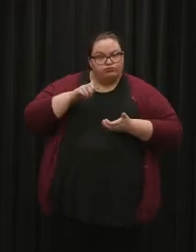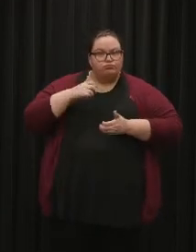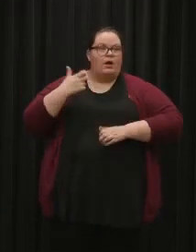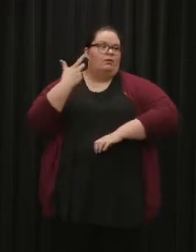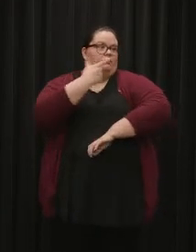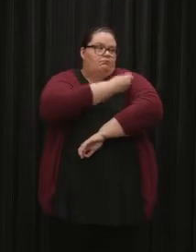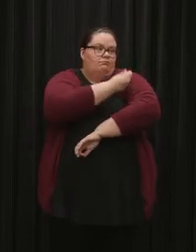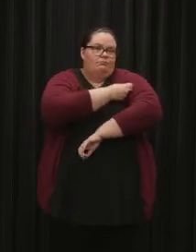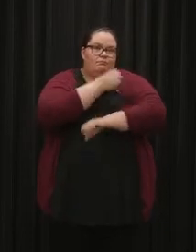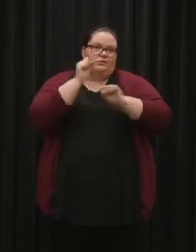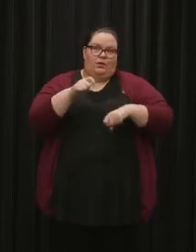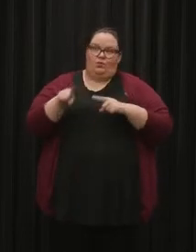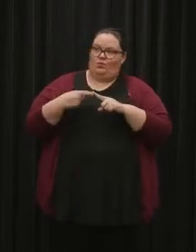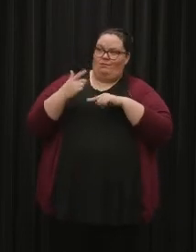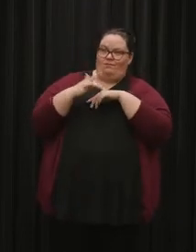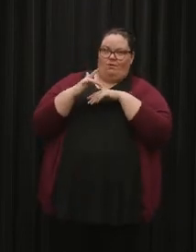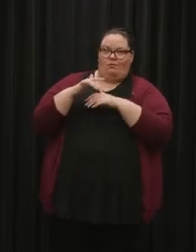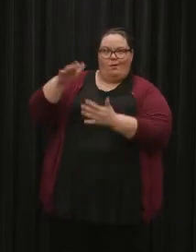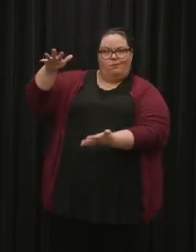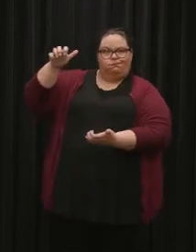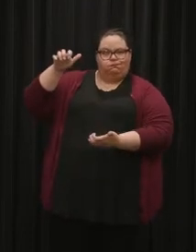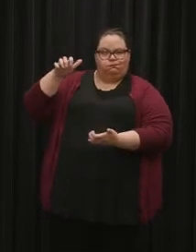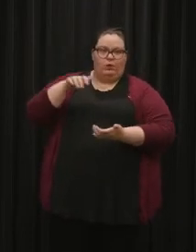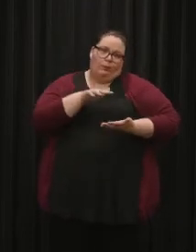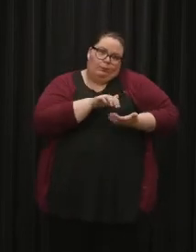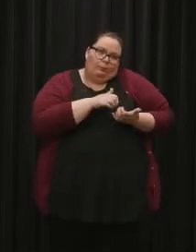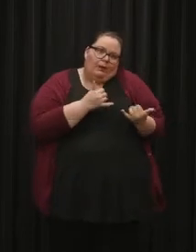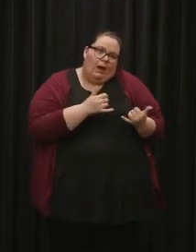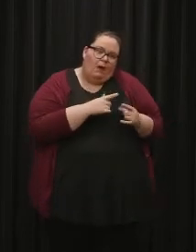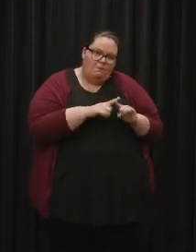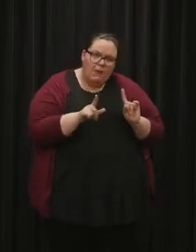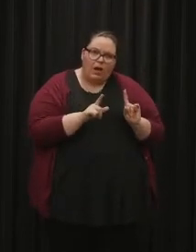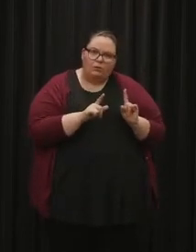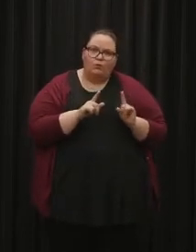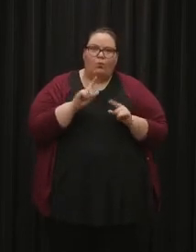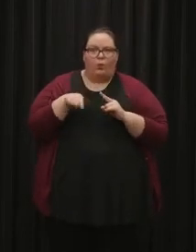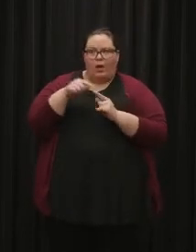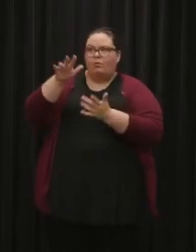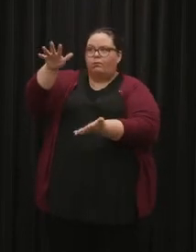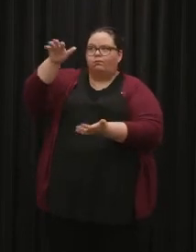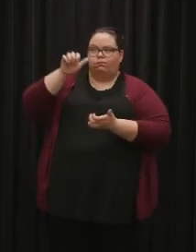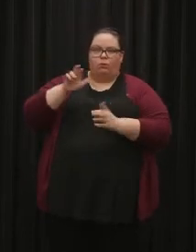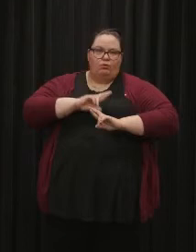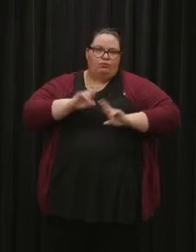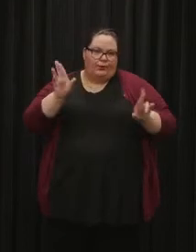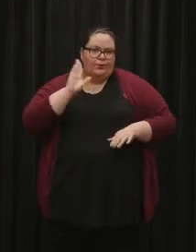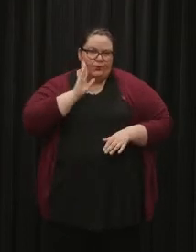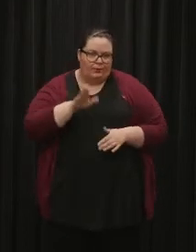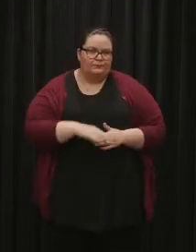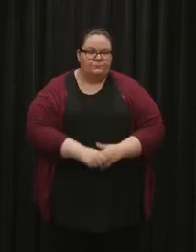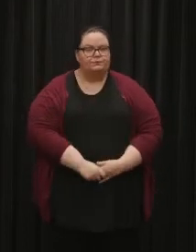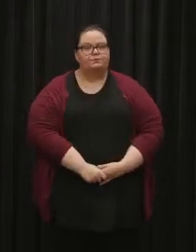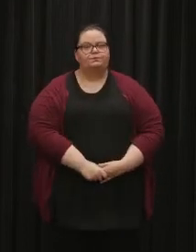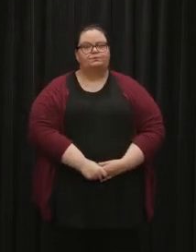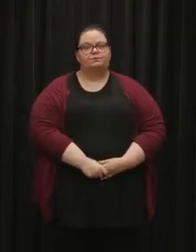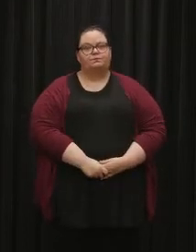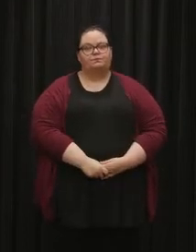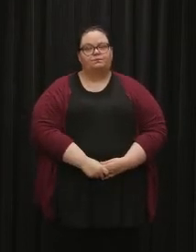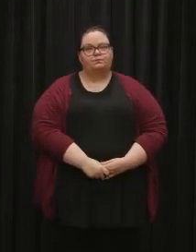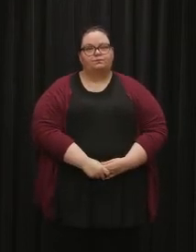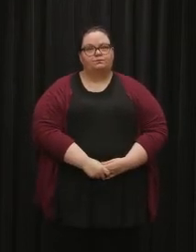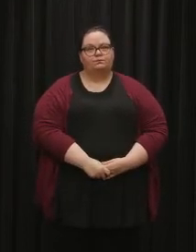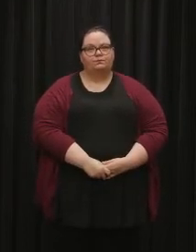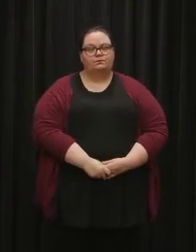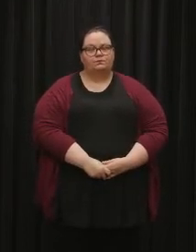Once larger numbers of doses are available. Notre province est bien préparée pour Our province is well prepared